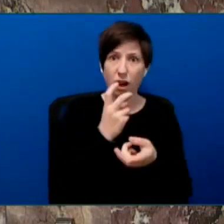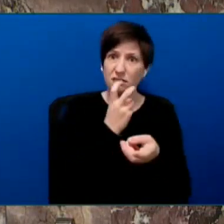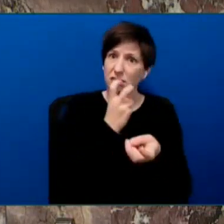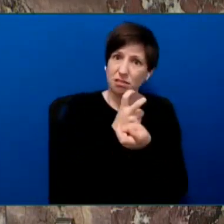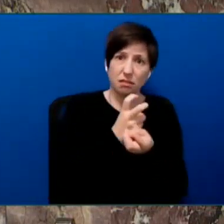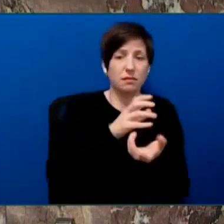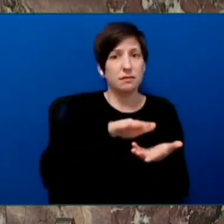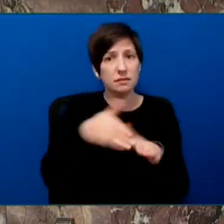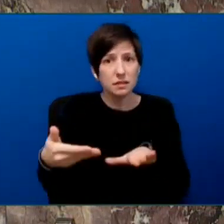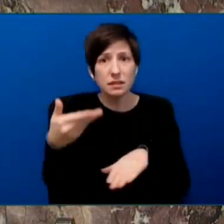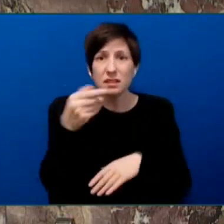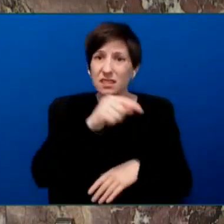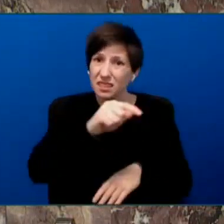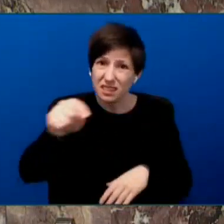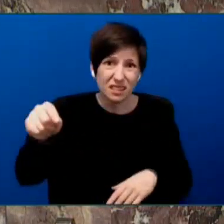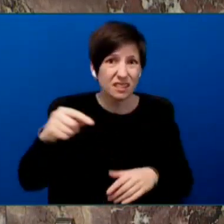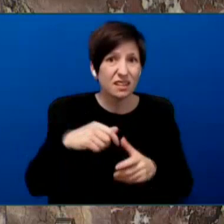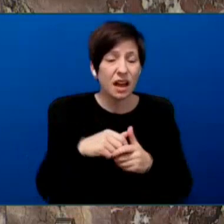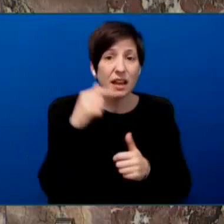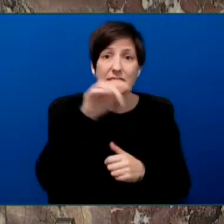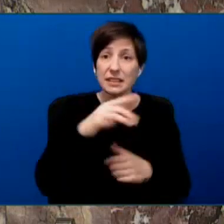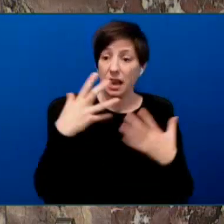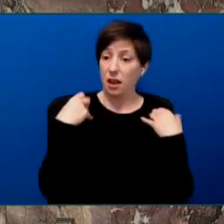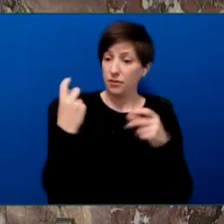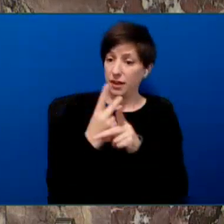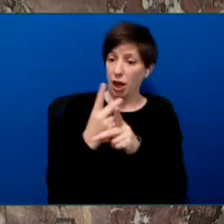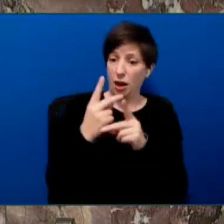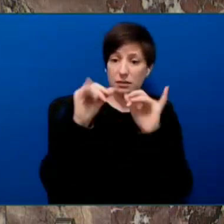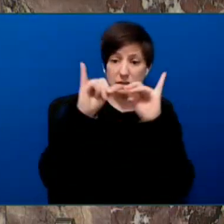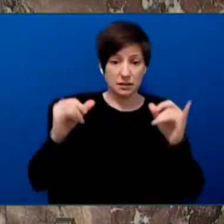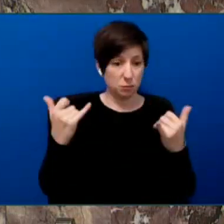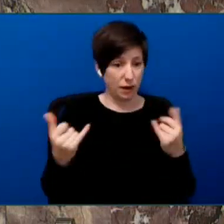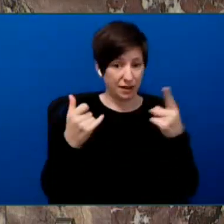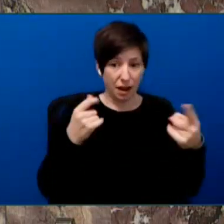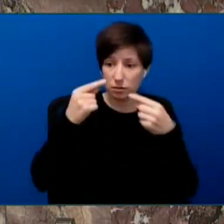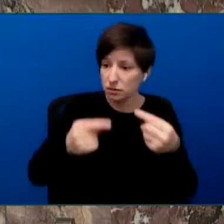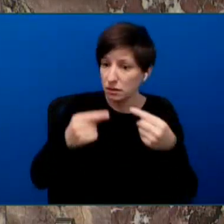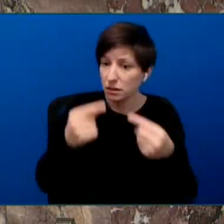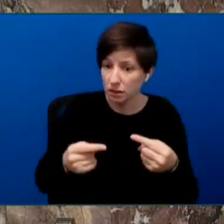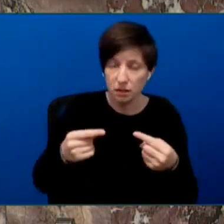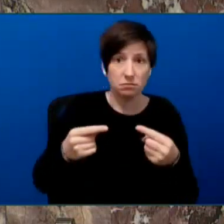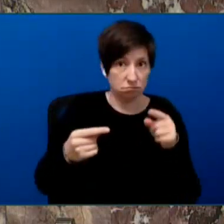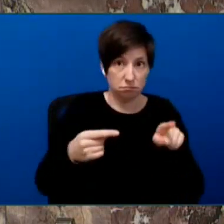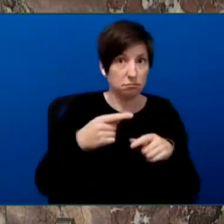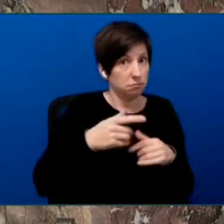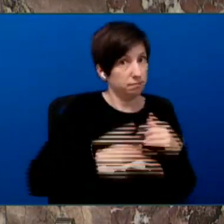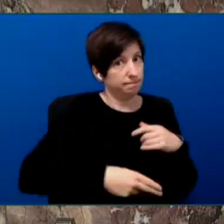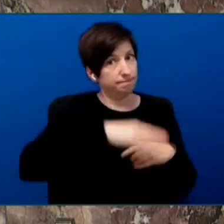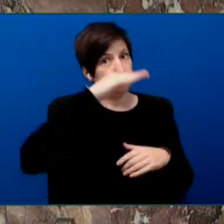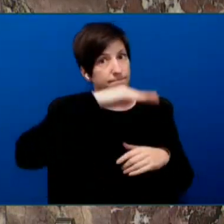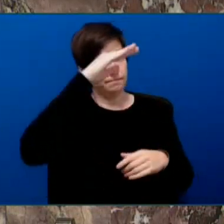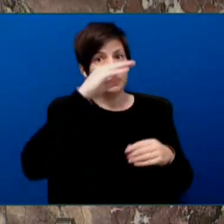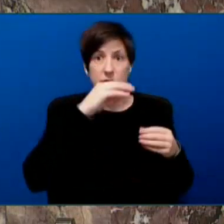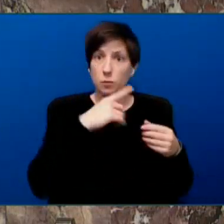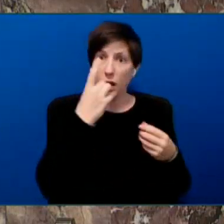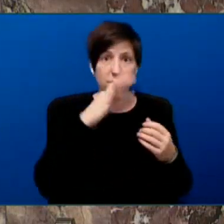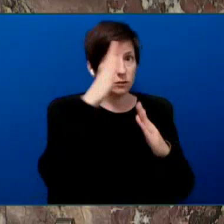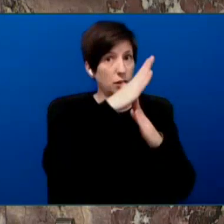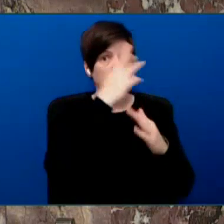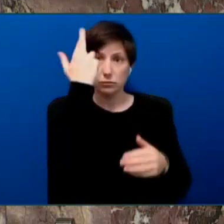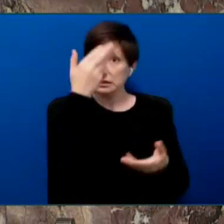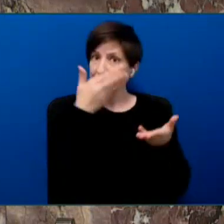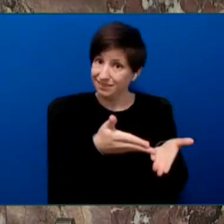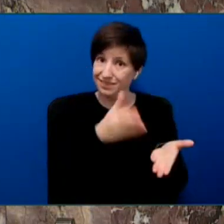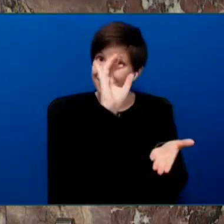wicked problems for our healthcare system. And I have seen doctors and nurses and outreach workers put